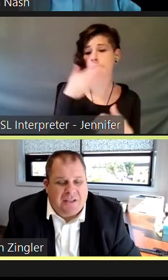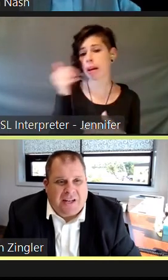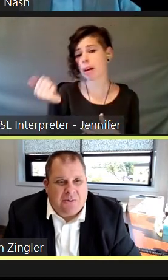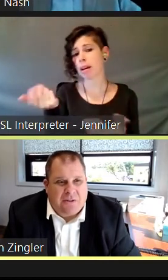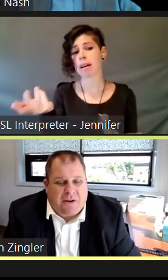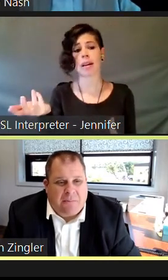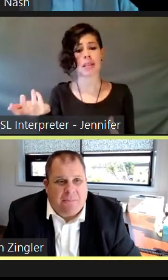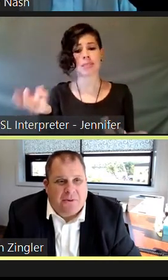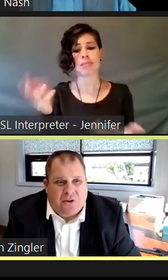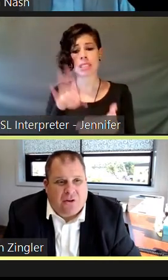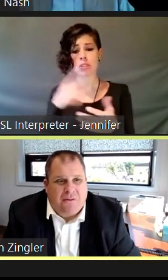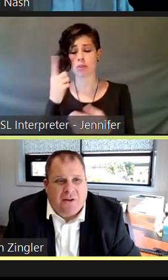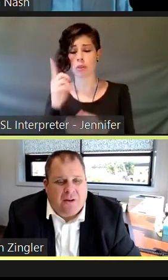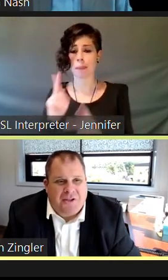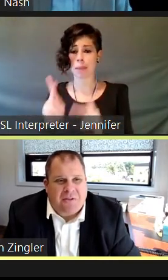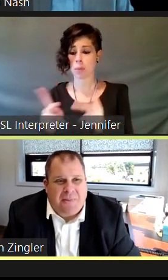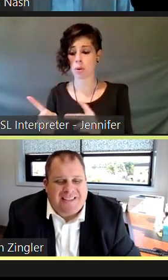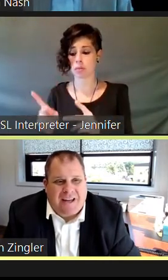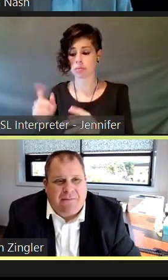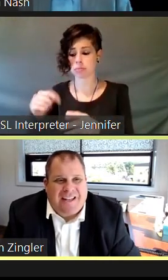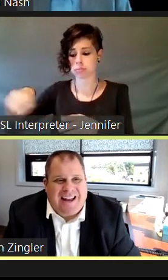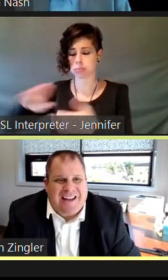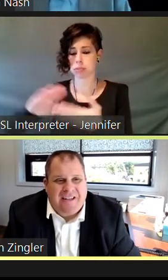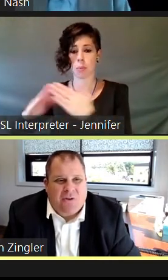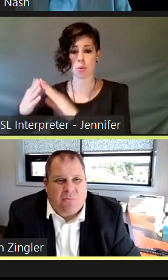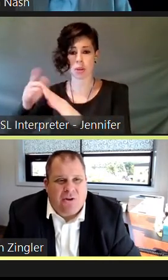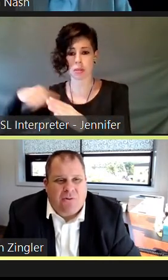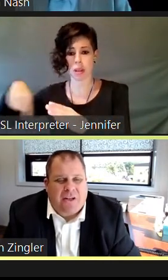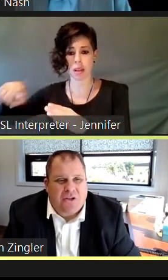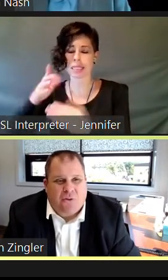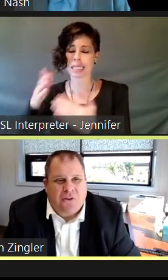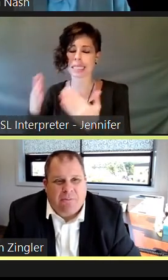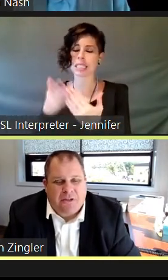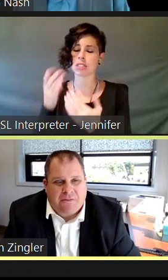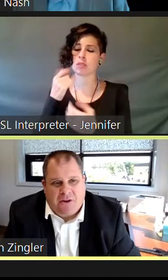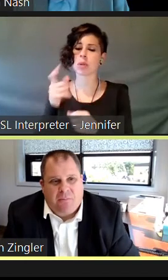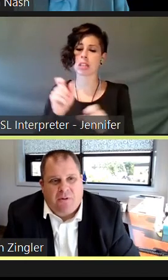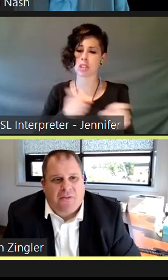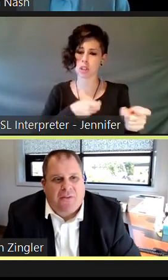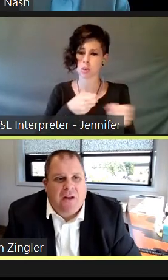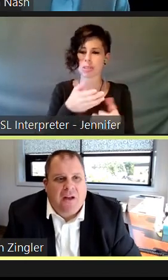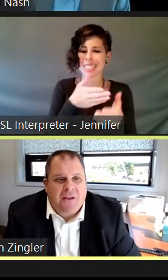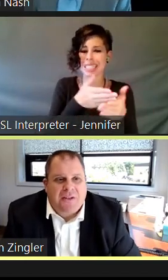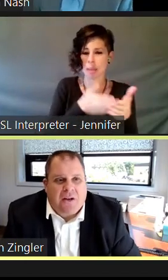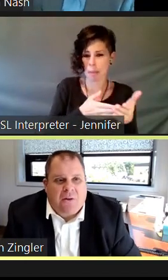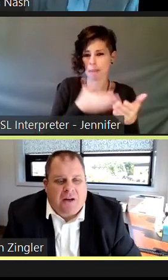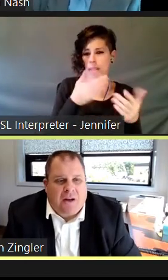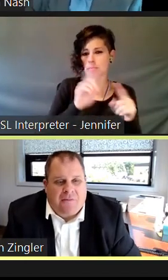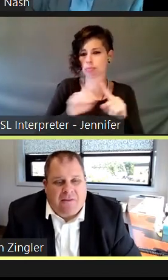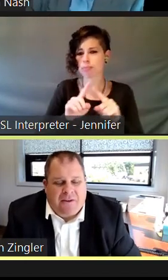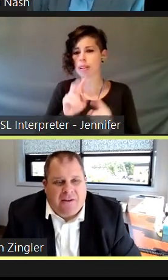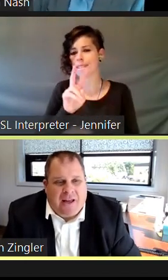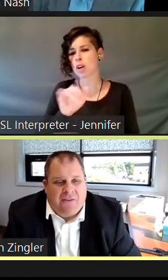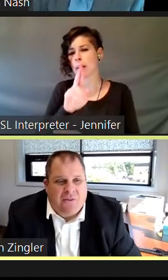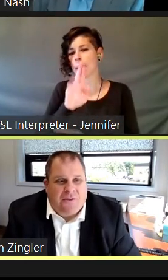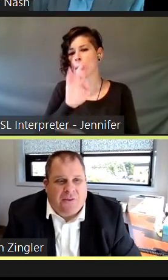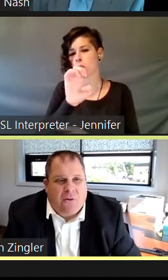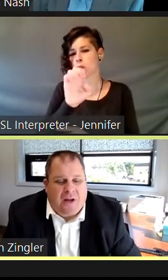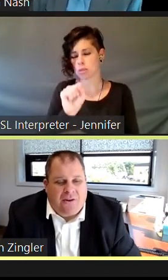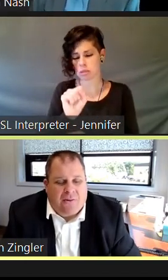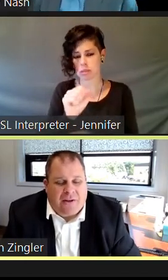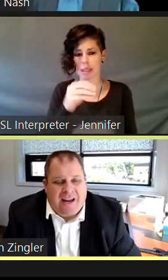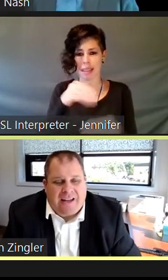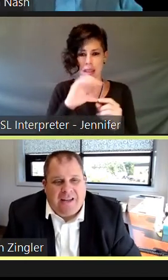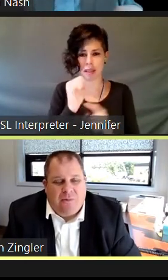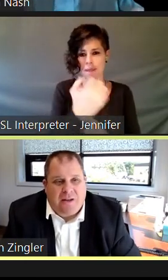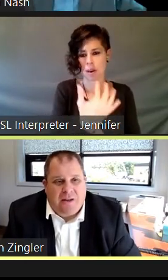the schedules of our people served. It just makes life a lot easier when you can control some of those variables. So if you haven't done that, do so. I